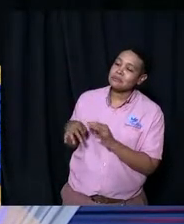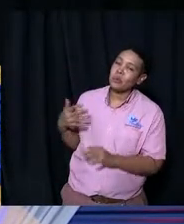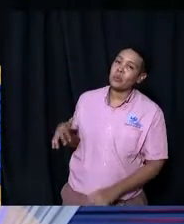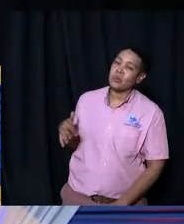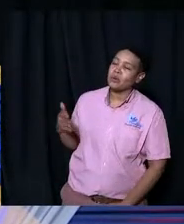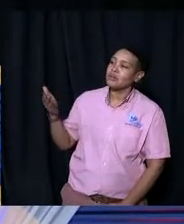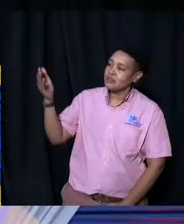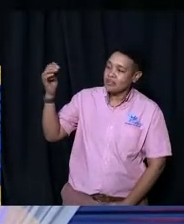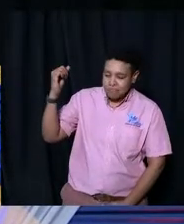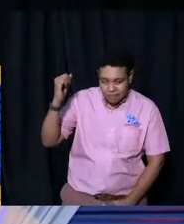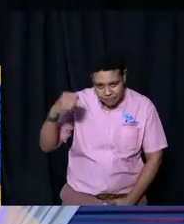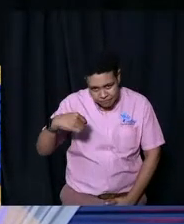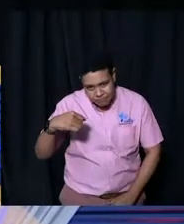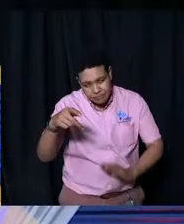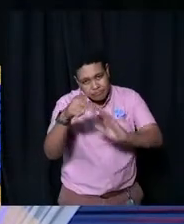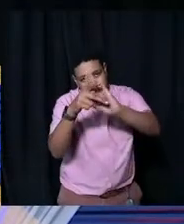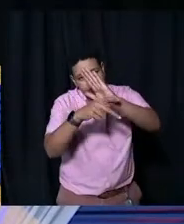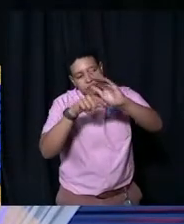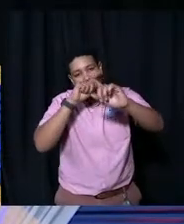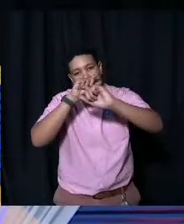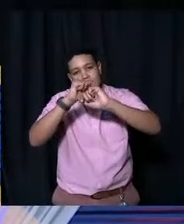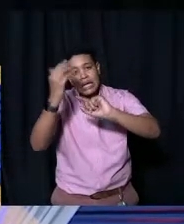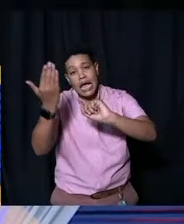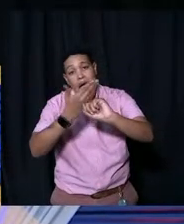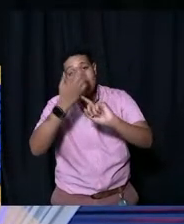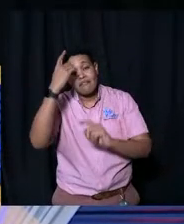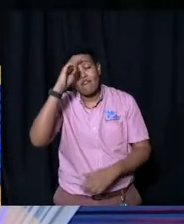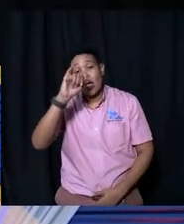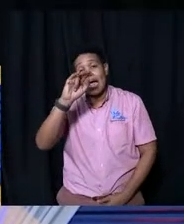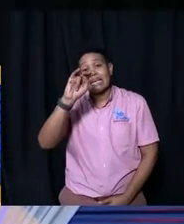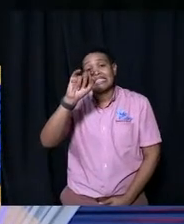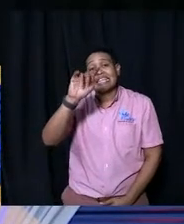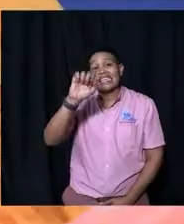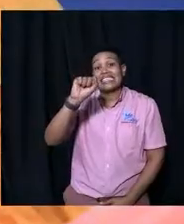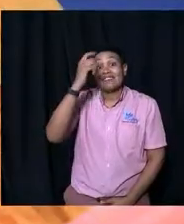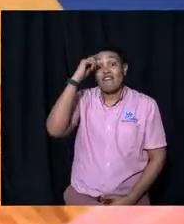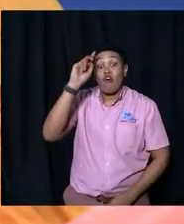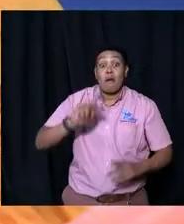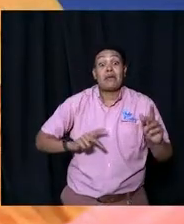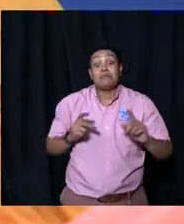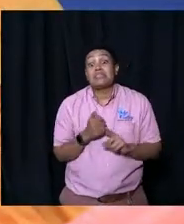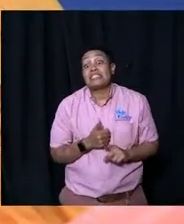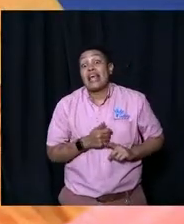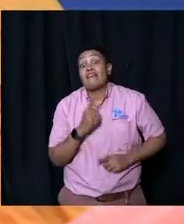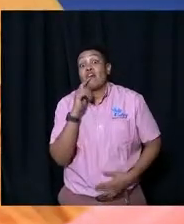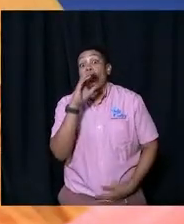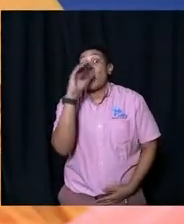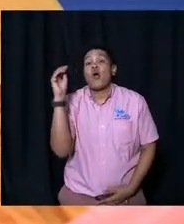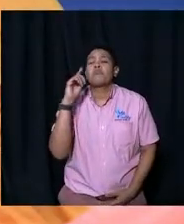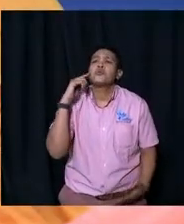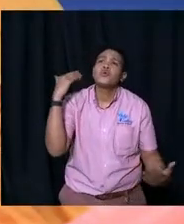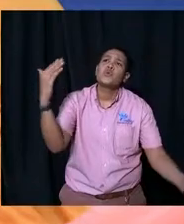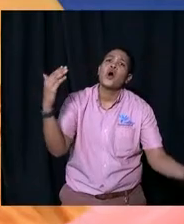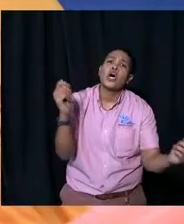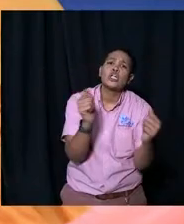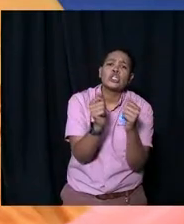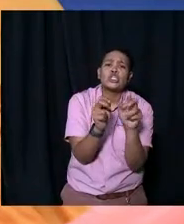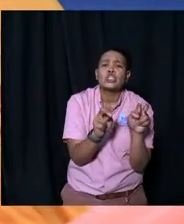the policy does advocate for incentives for persons or companies to make that